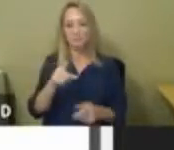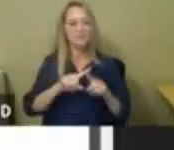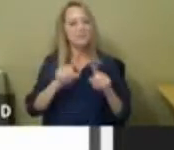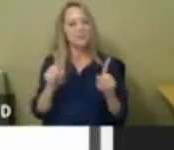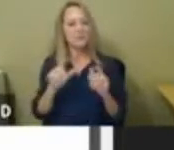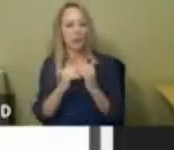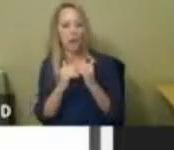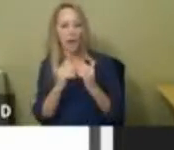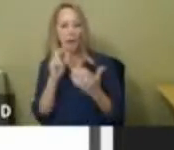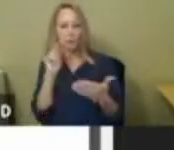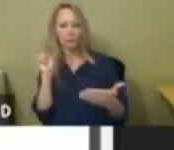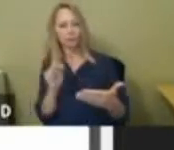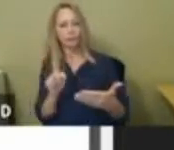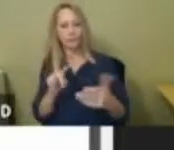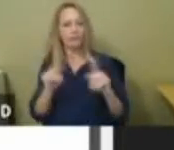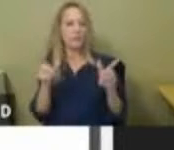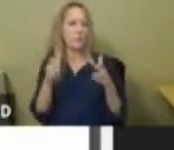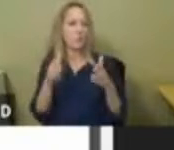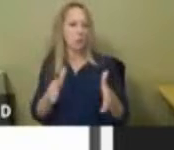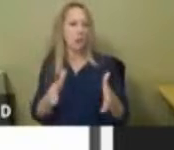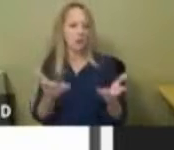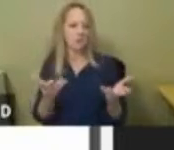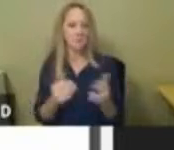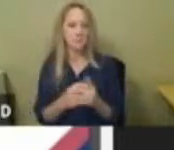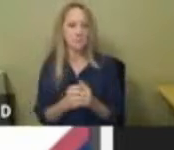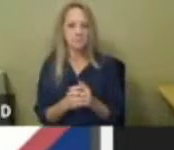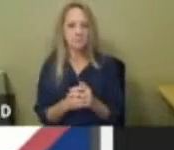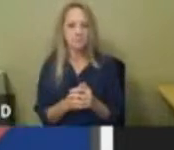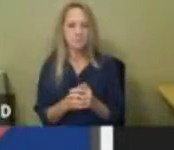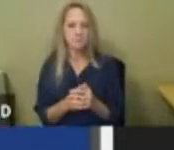to look at it. Next slide.